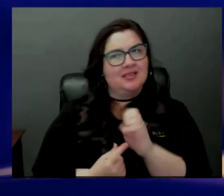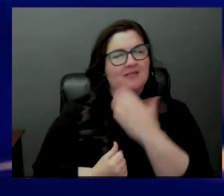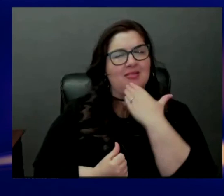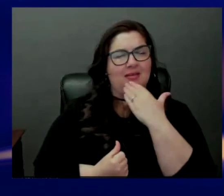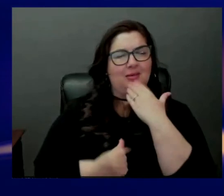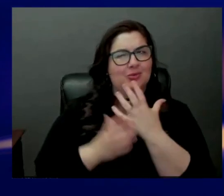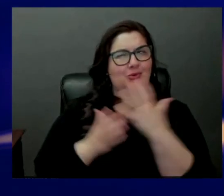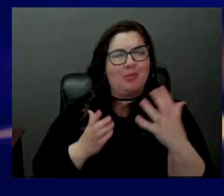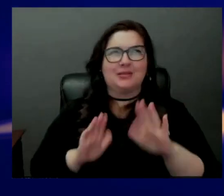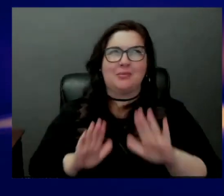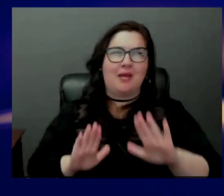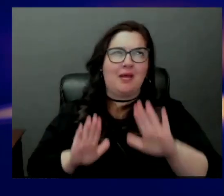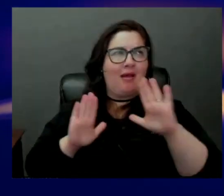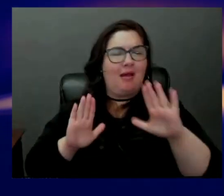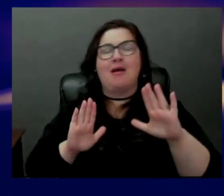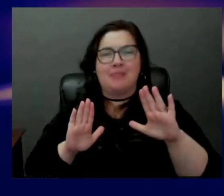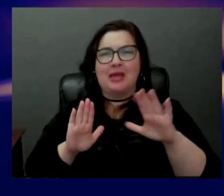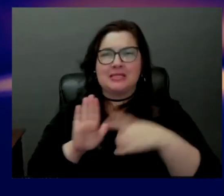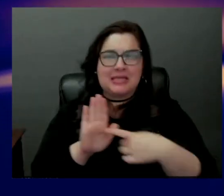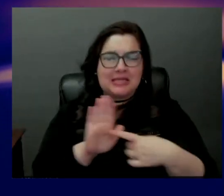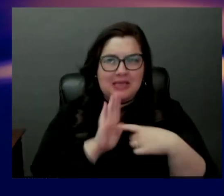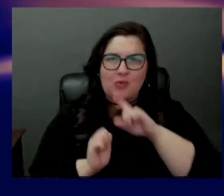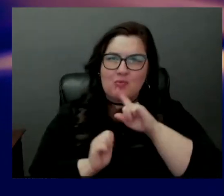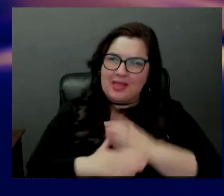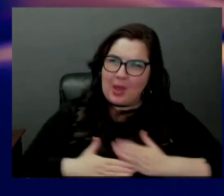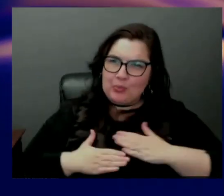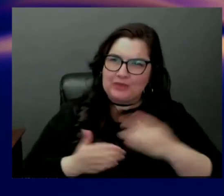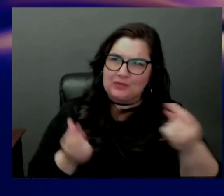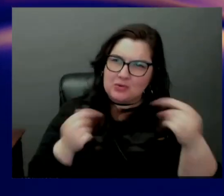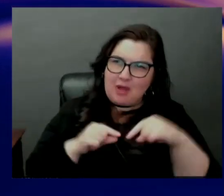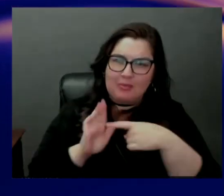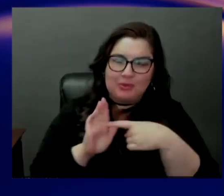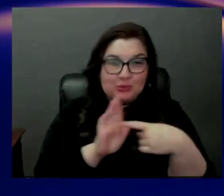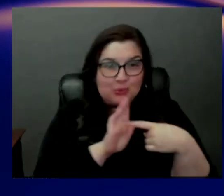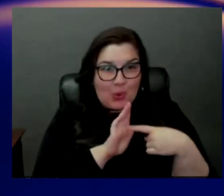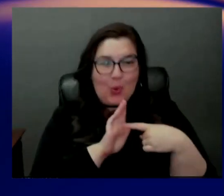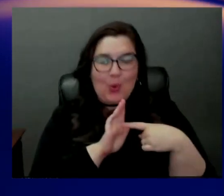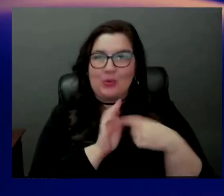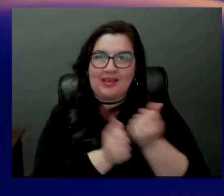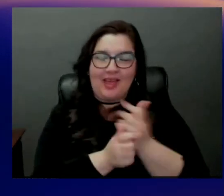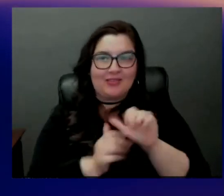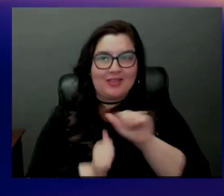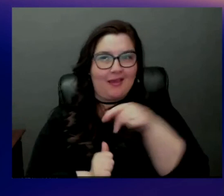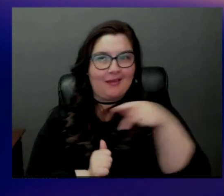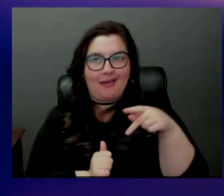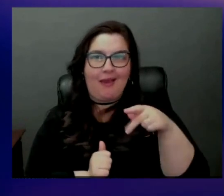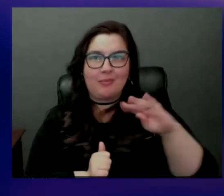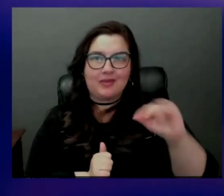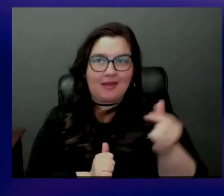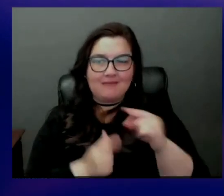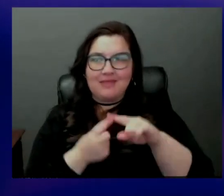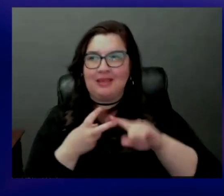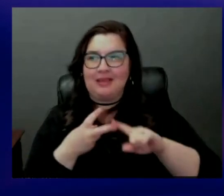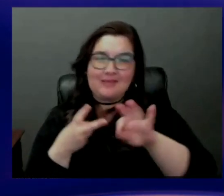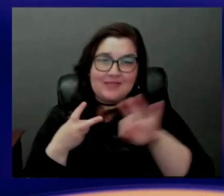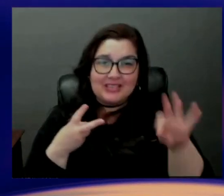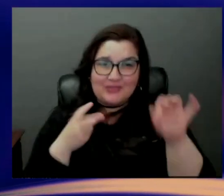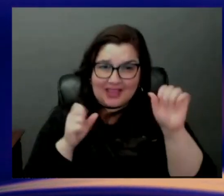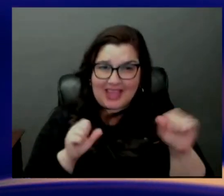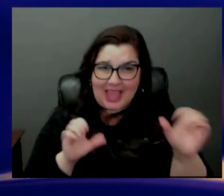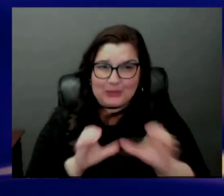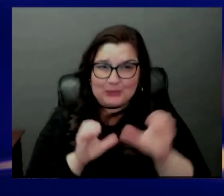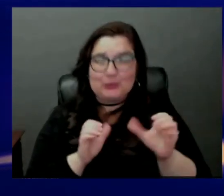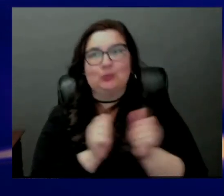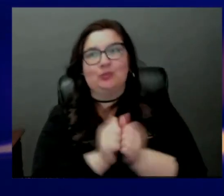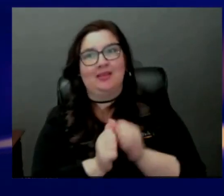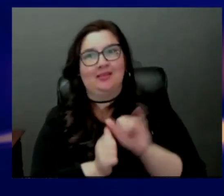demo. Really appreciate you coming on, showing us all the great things that AppConfig and Feature Flags can do, especially within the Jira demo. Really